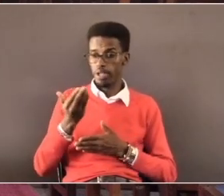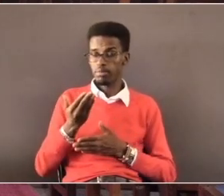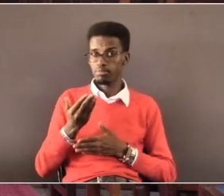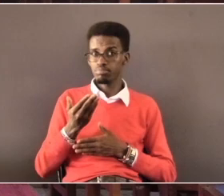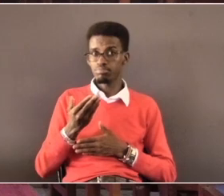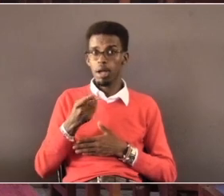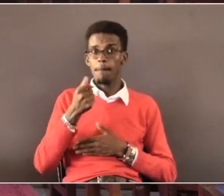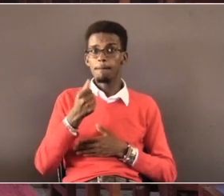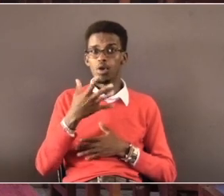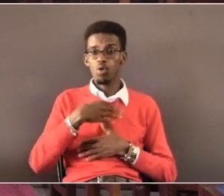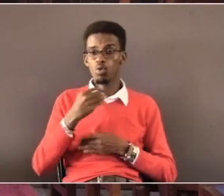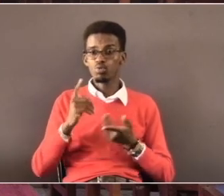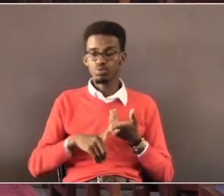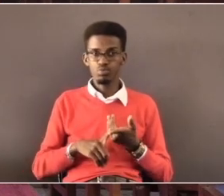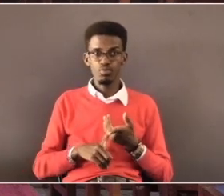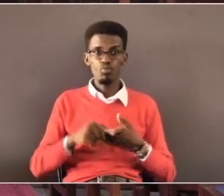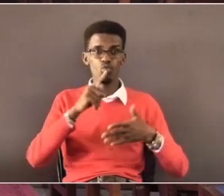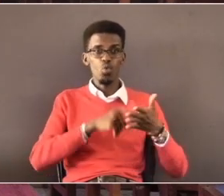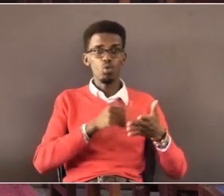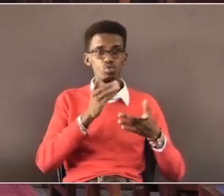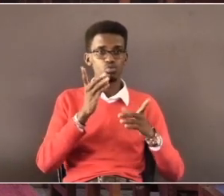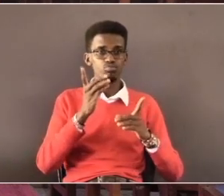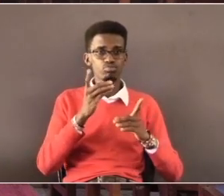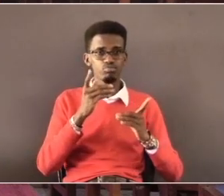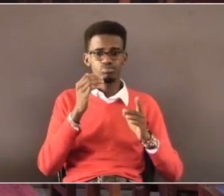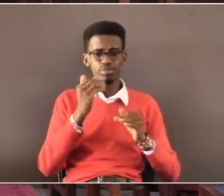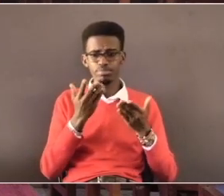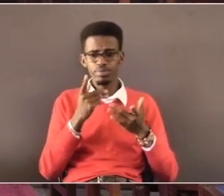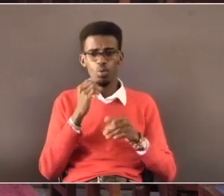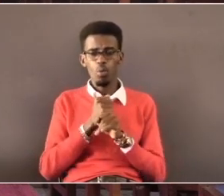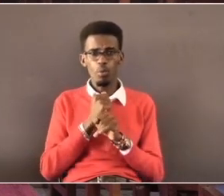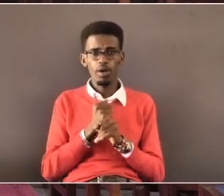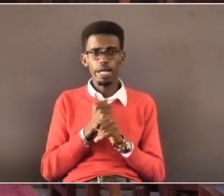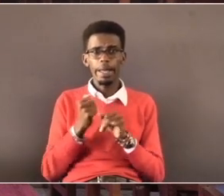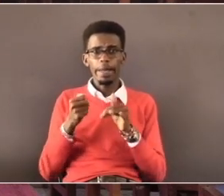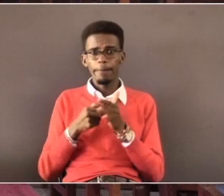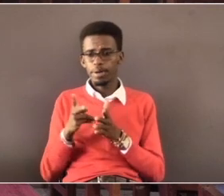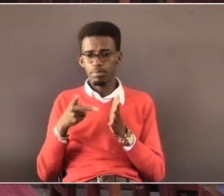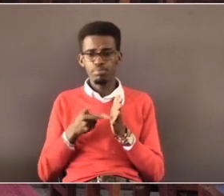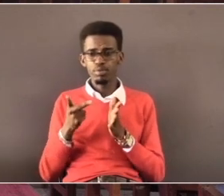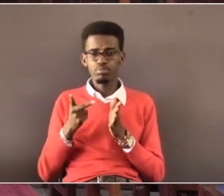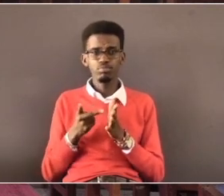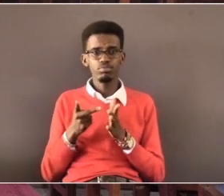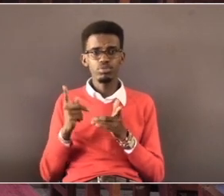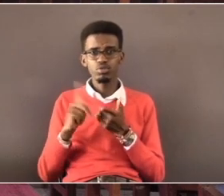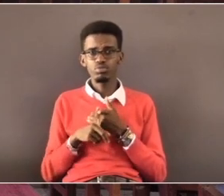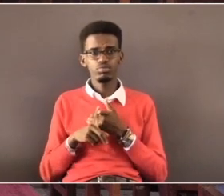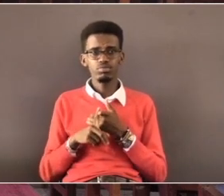their money go to? Like, what do they effortlessly buy or purchase